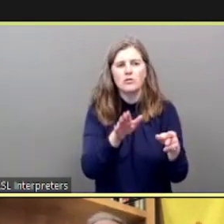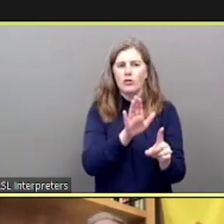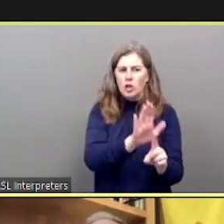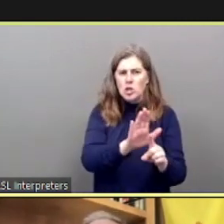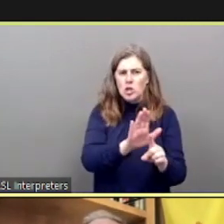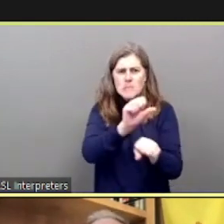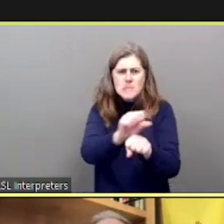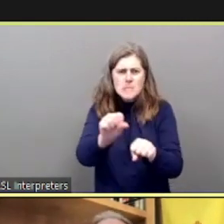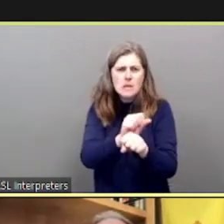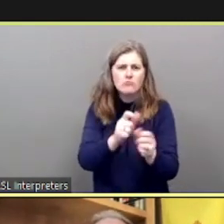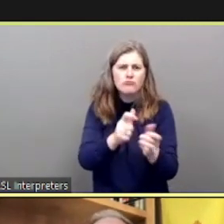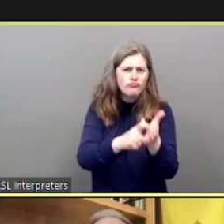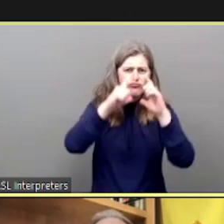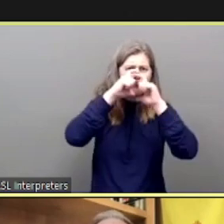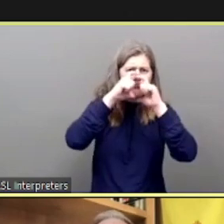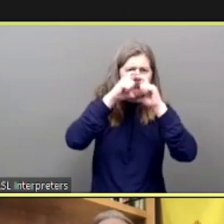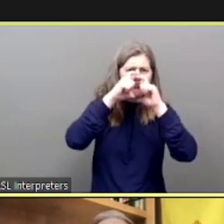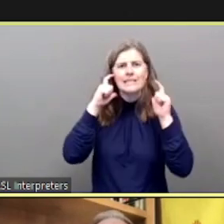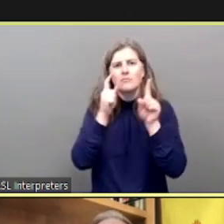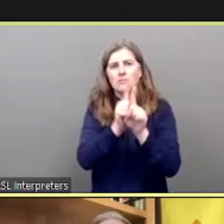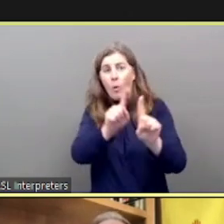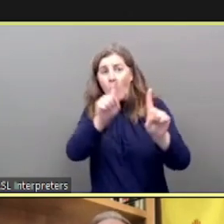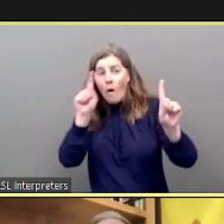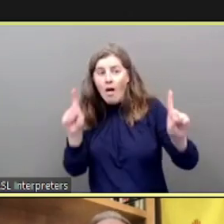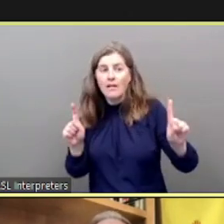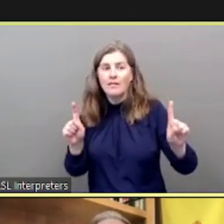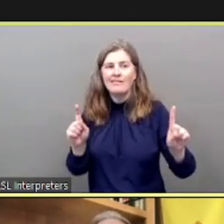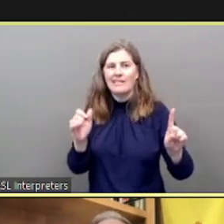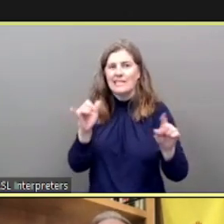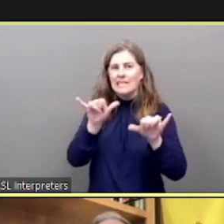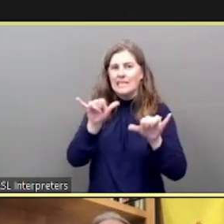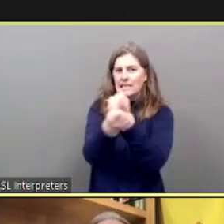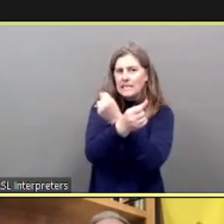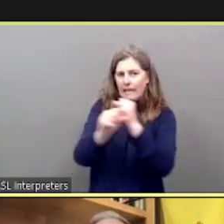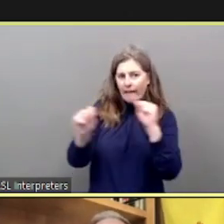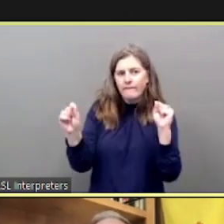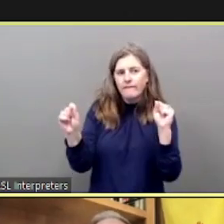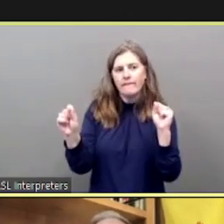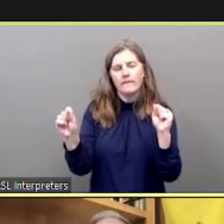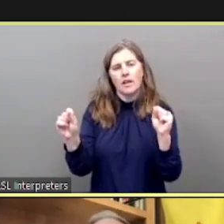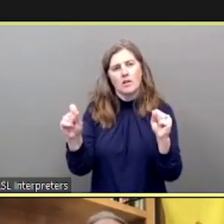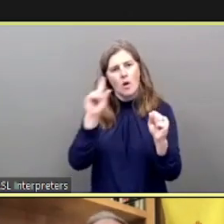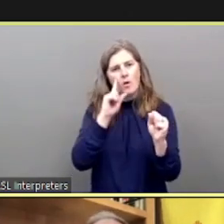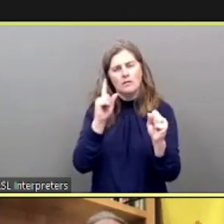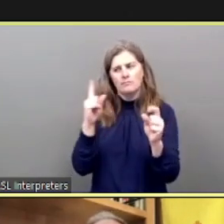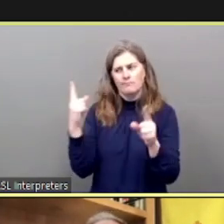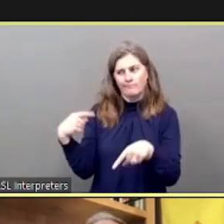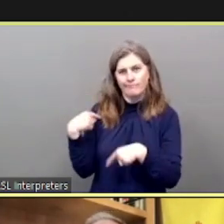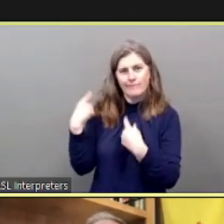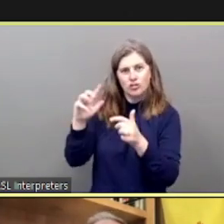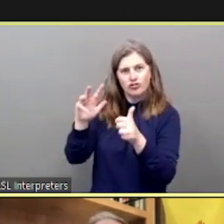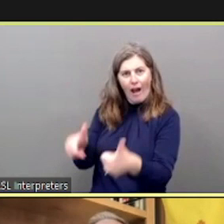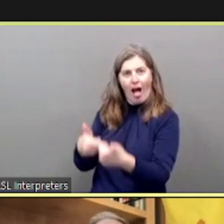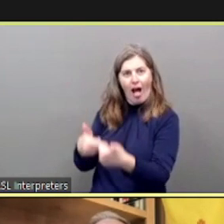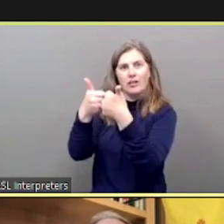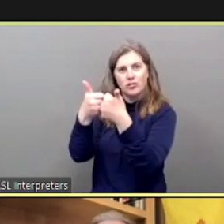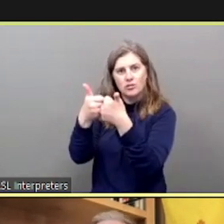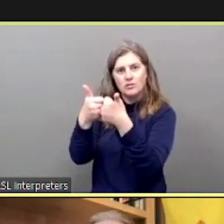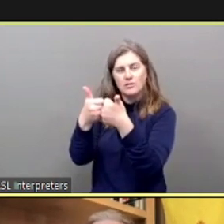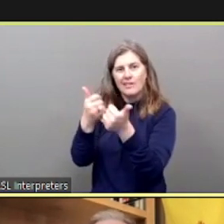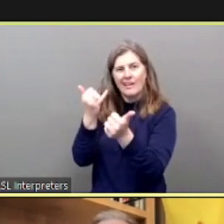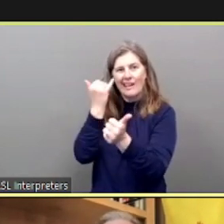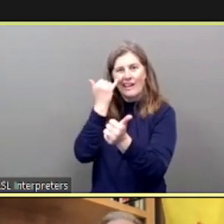about masking, social distancing, staying safe, and how hard it's been that the loss of